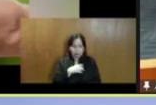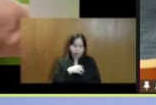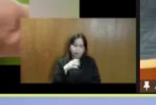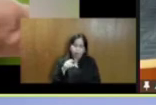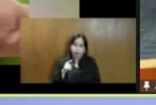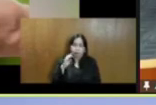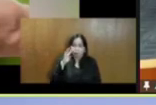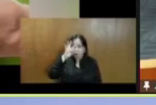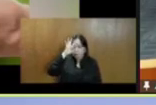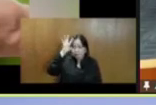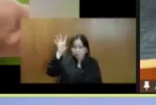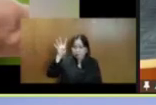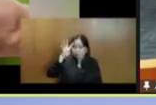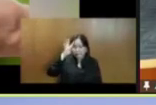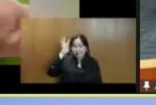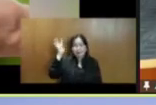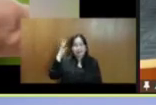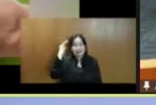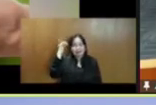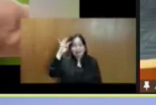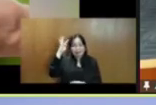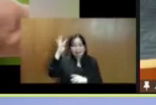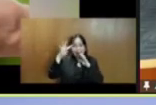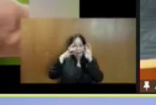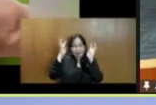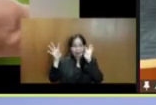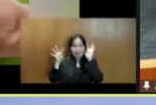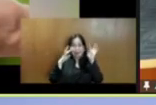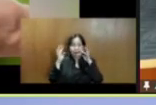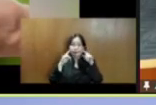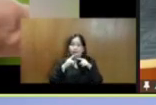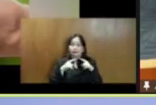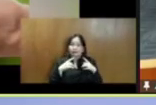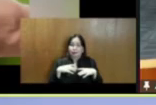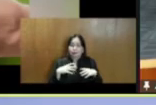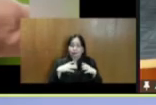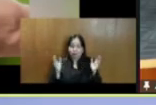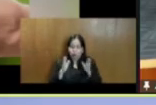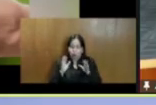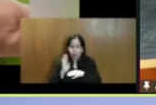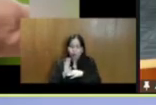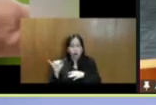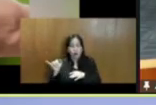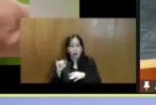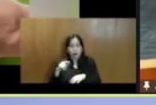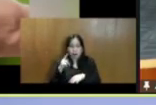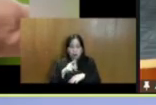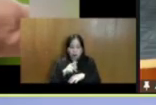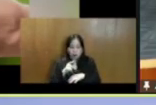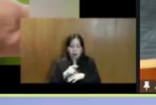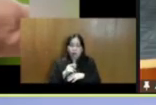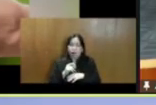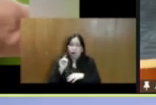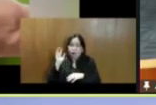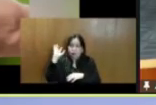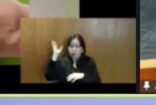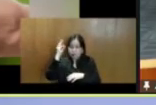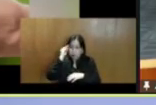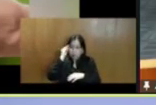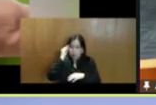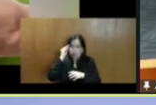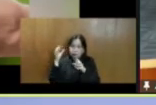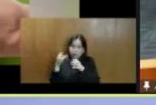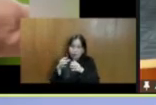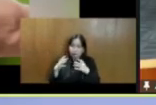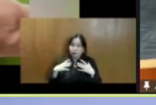innovation and entrepreneurship with small garment manufacturers, such as in the Philippines, garment manufacturers and designers.